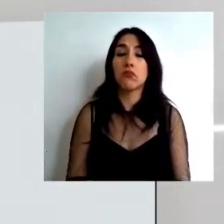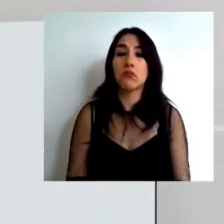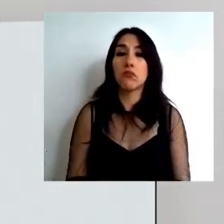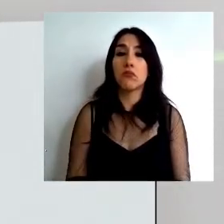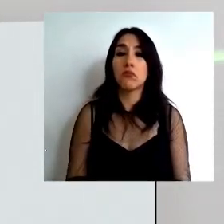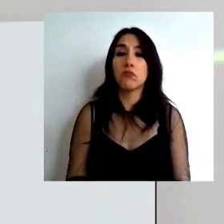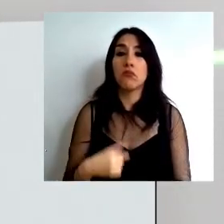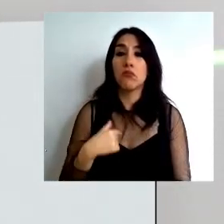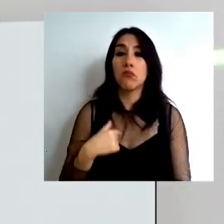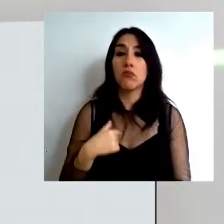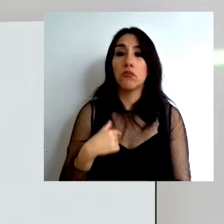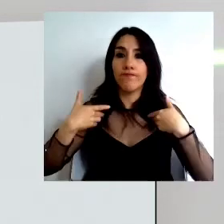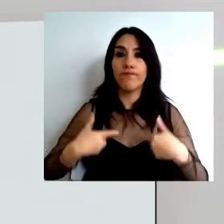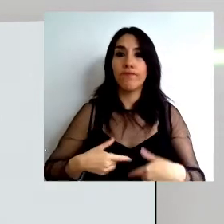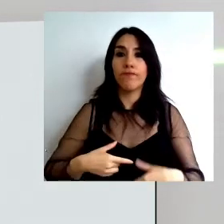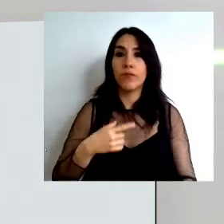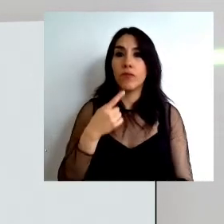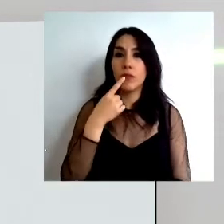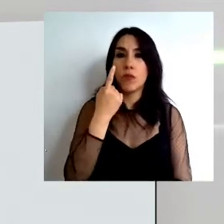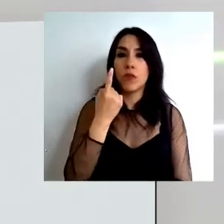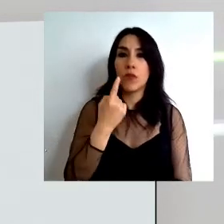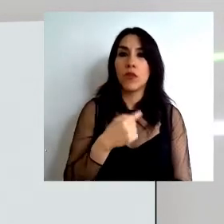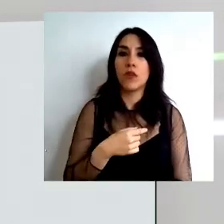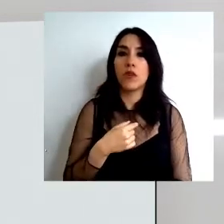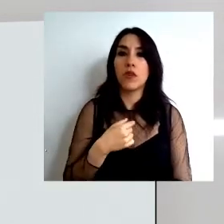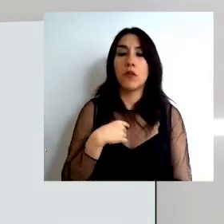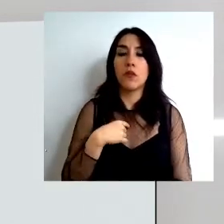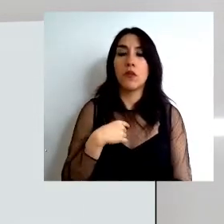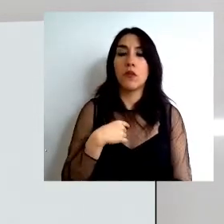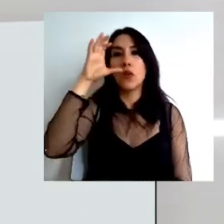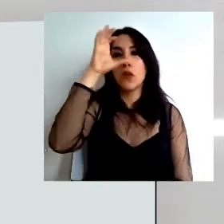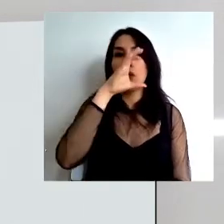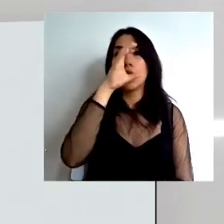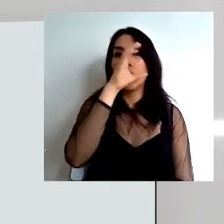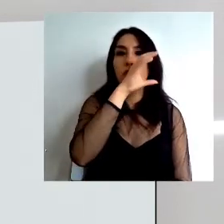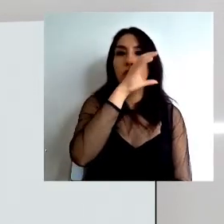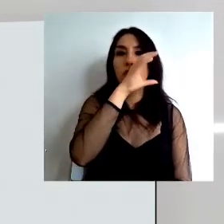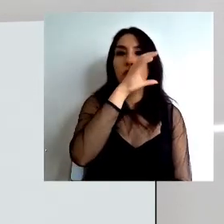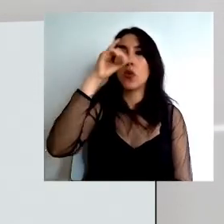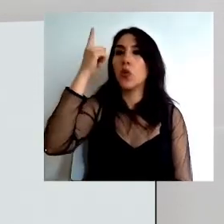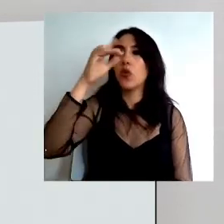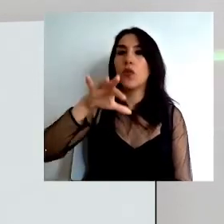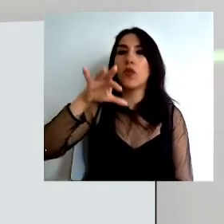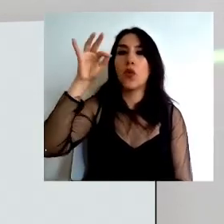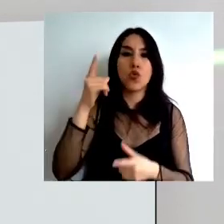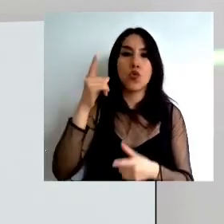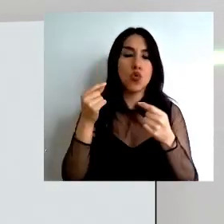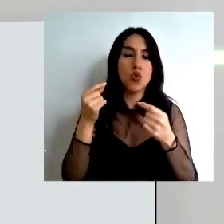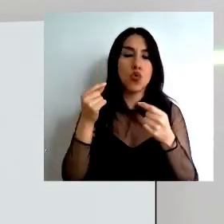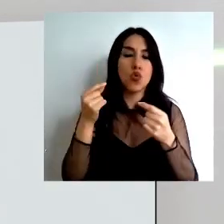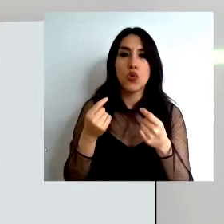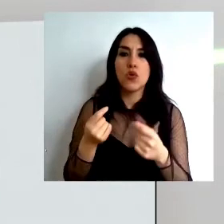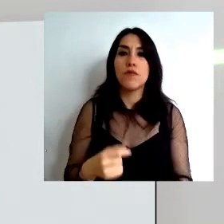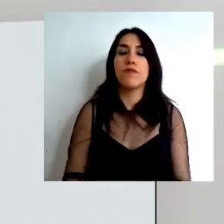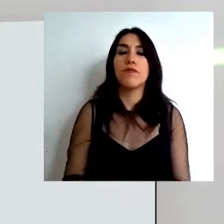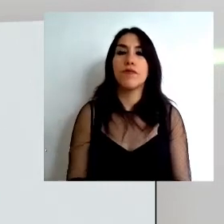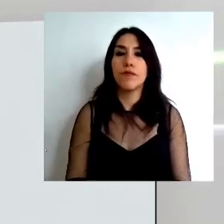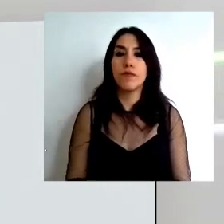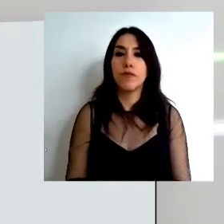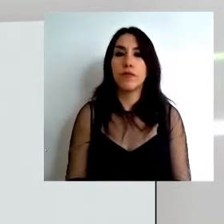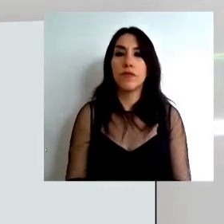solution, but I'm the person who have to have a look for the network, for the partnership, for the people, for